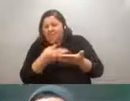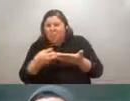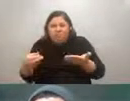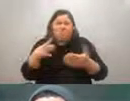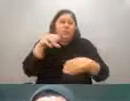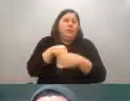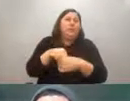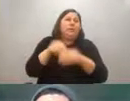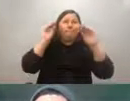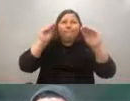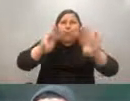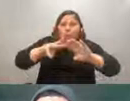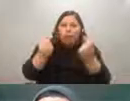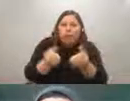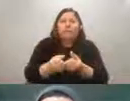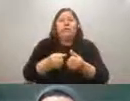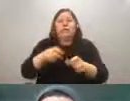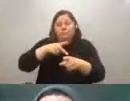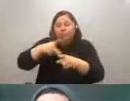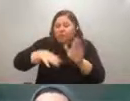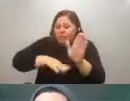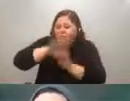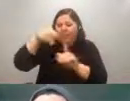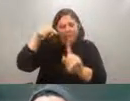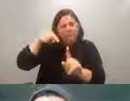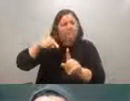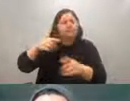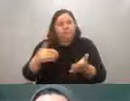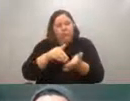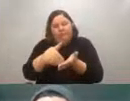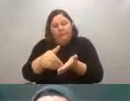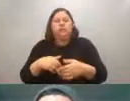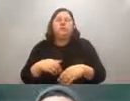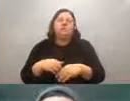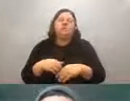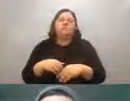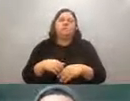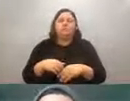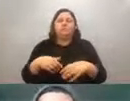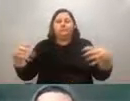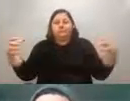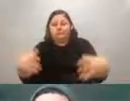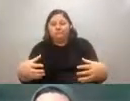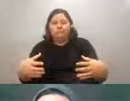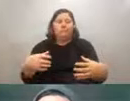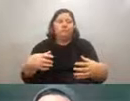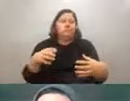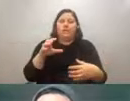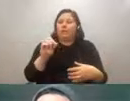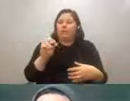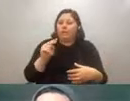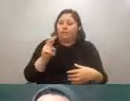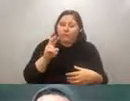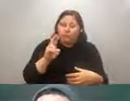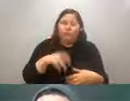workshops uh professional development workshops in particular or we have also been a convener and gatherer we're moving into advocacy